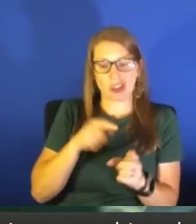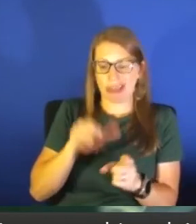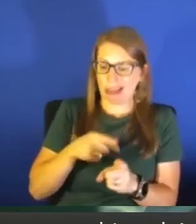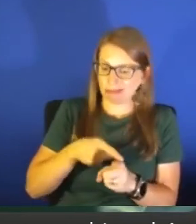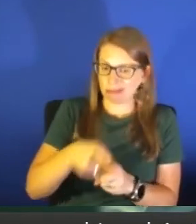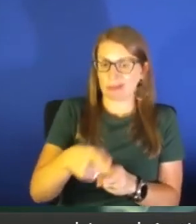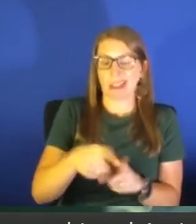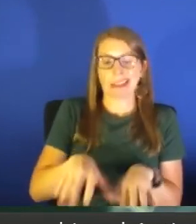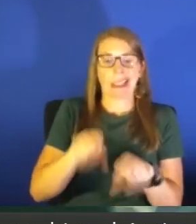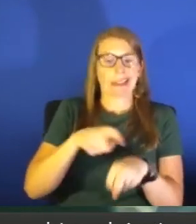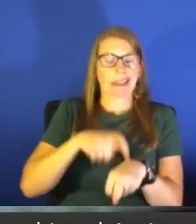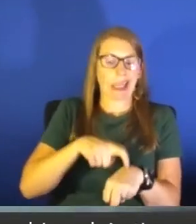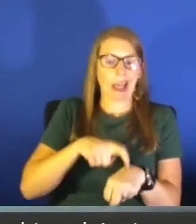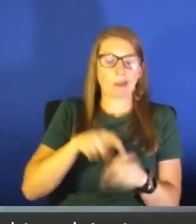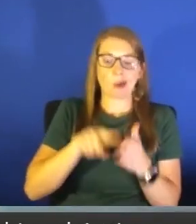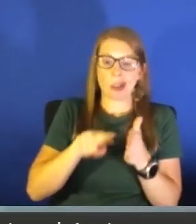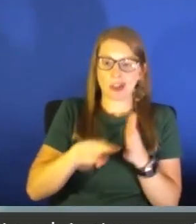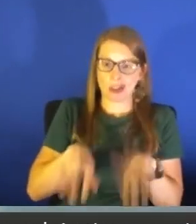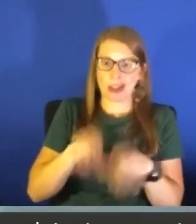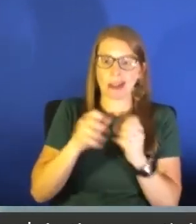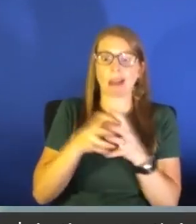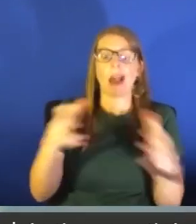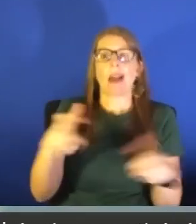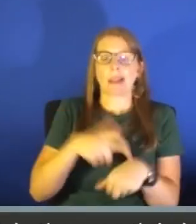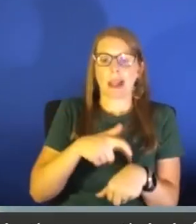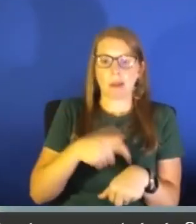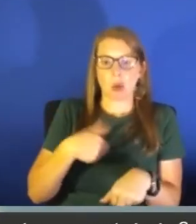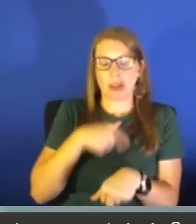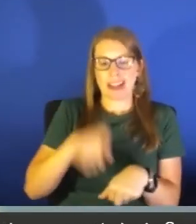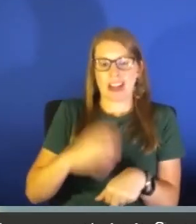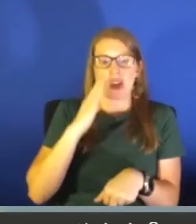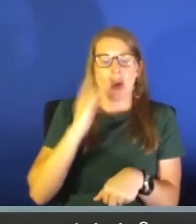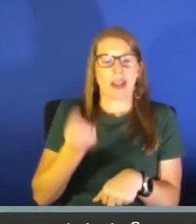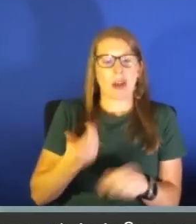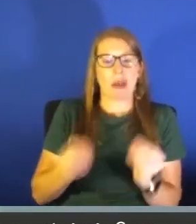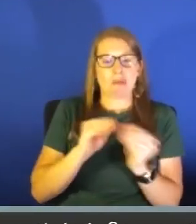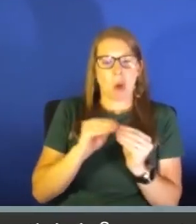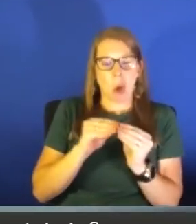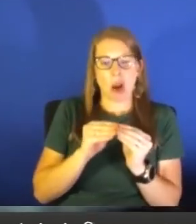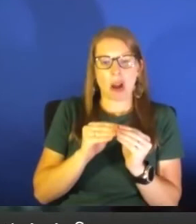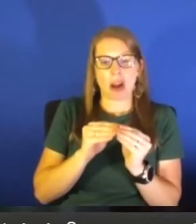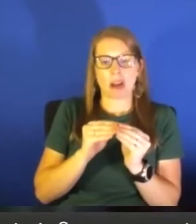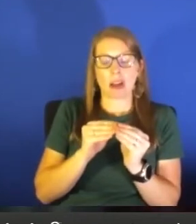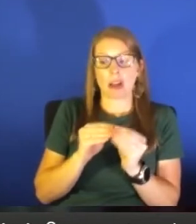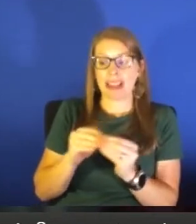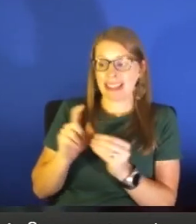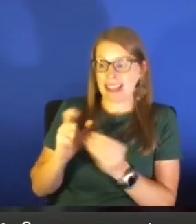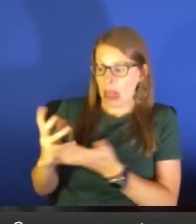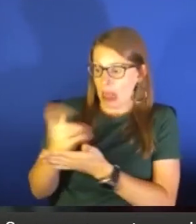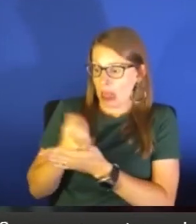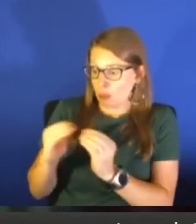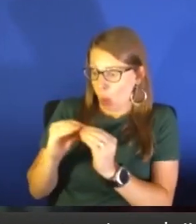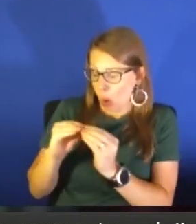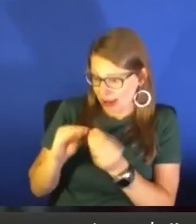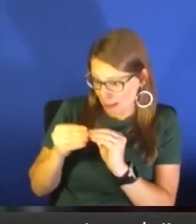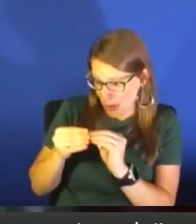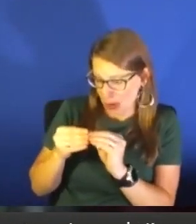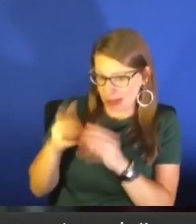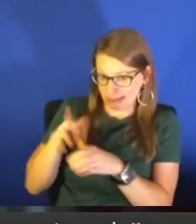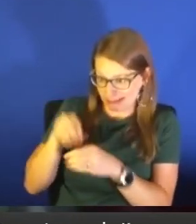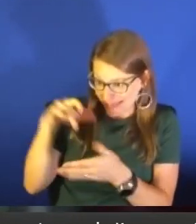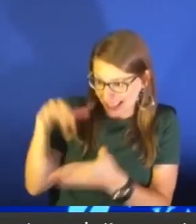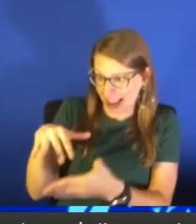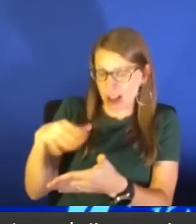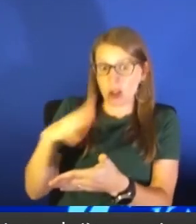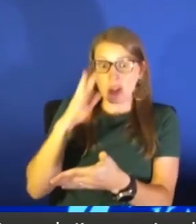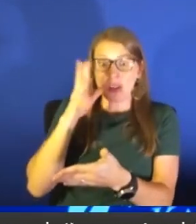time. Research takes a lot of time. We need to know maybe a little bit more and have greater numbers to determine whether this is going to be